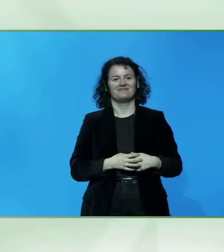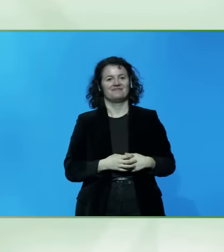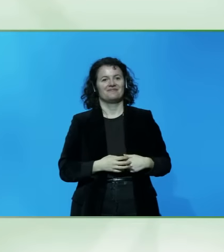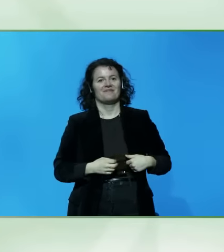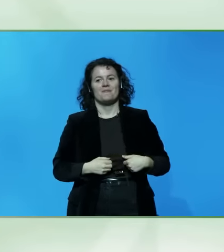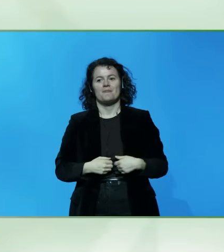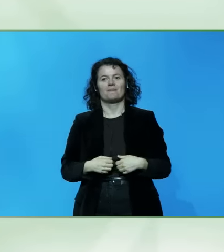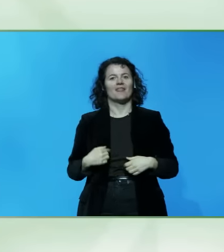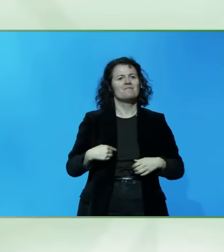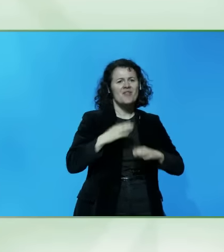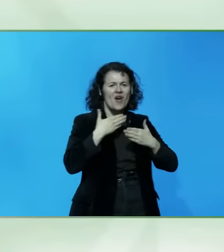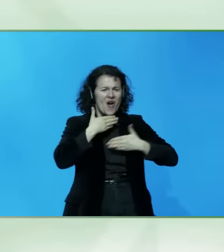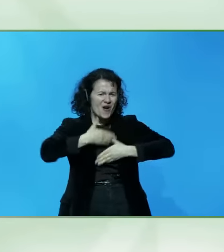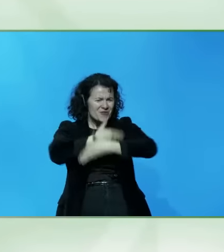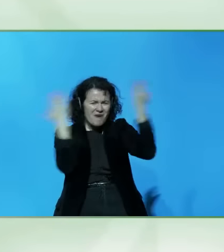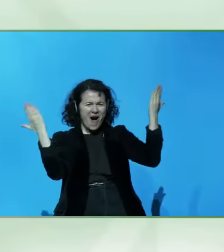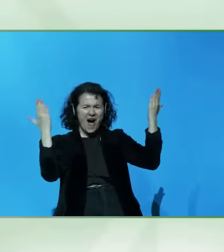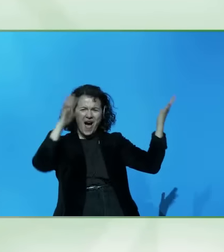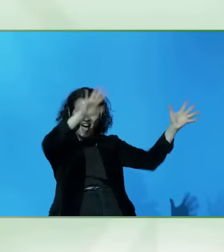Good morning.